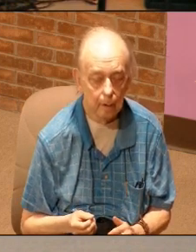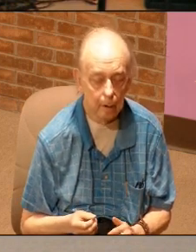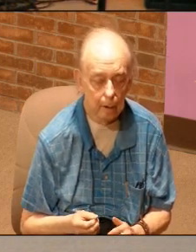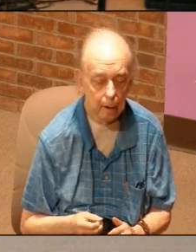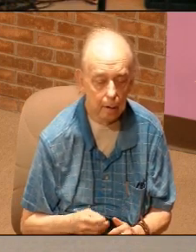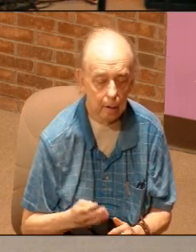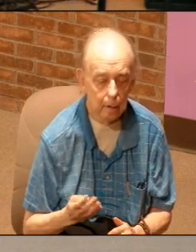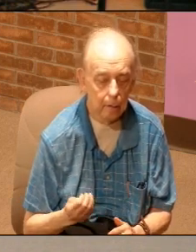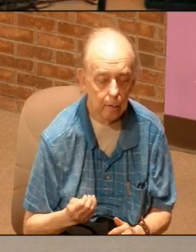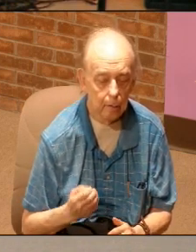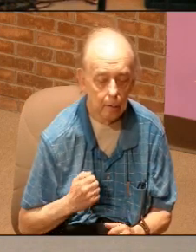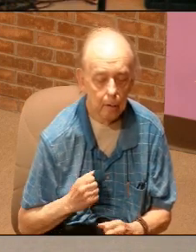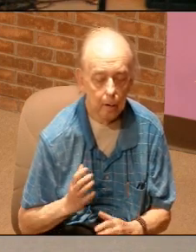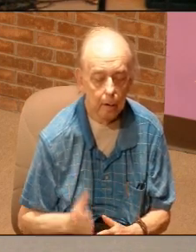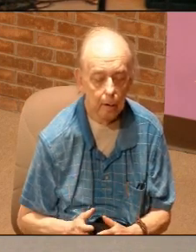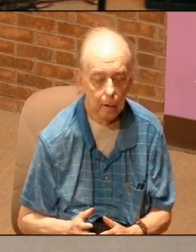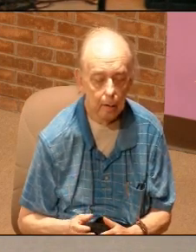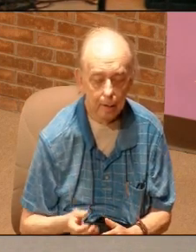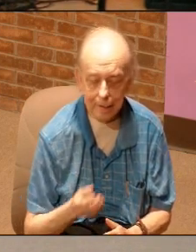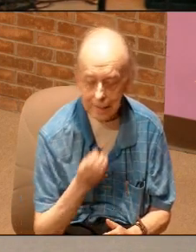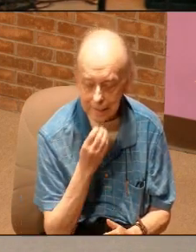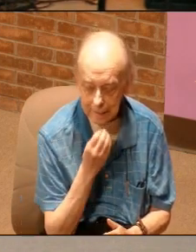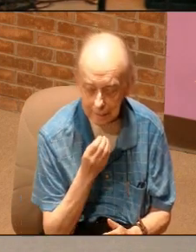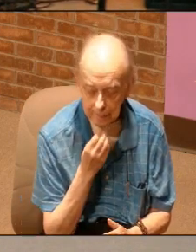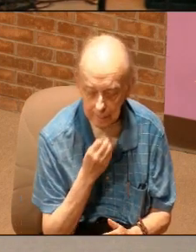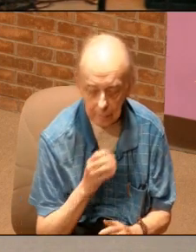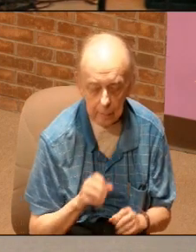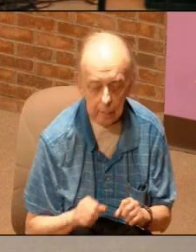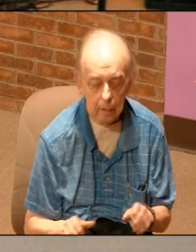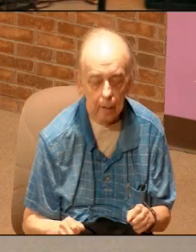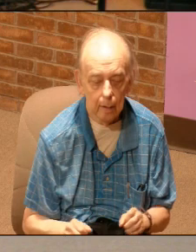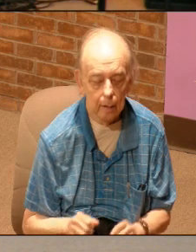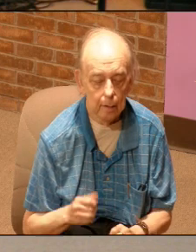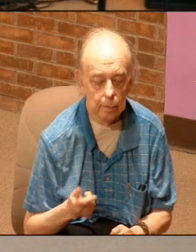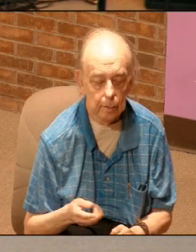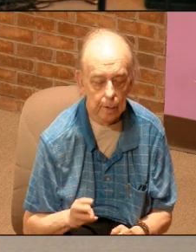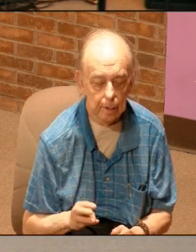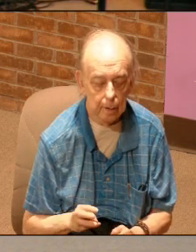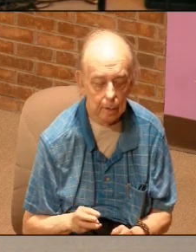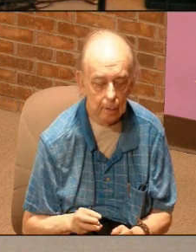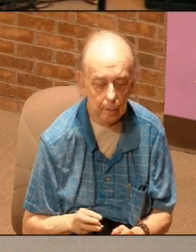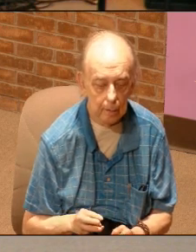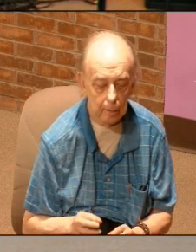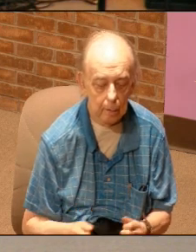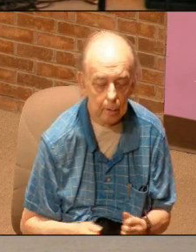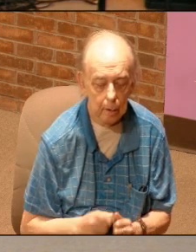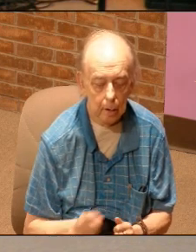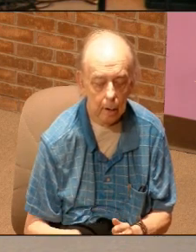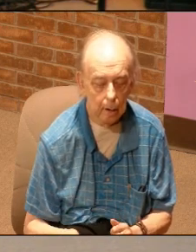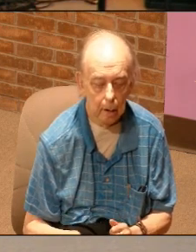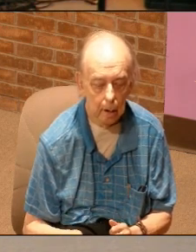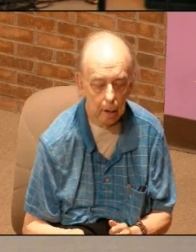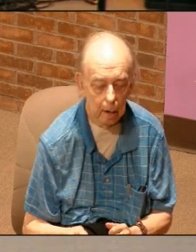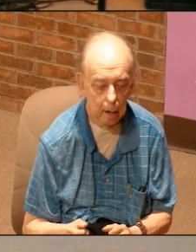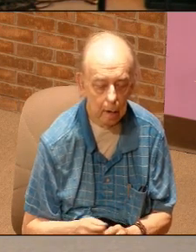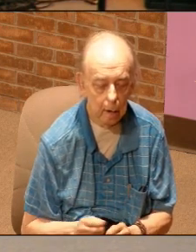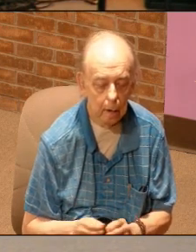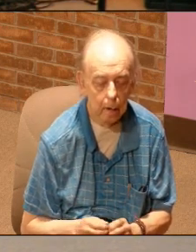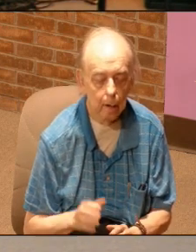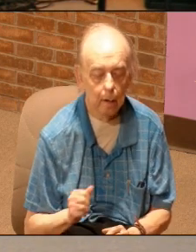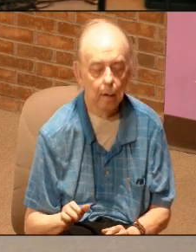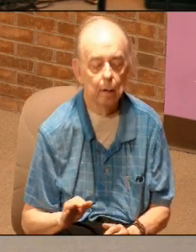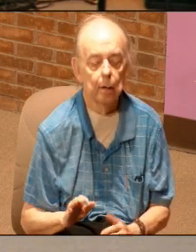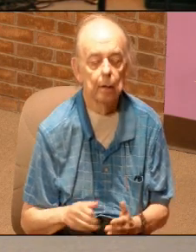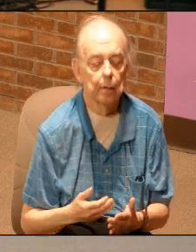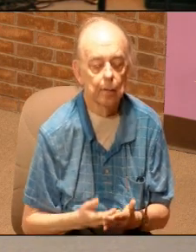got 14 soldiers that are going to eat hot dogs in 26 minutes. And he has challenged them that he is going to eat more hot dogs